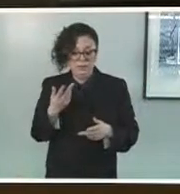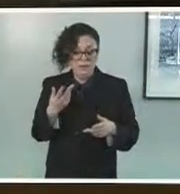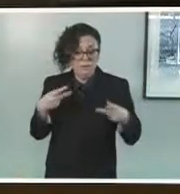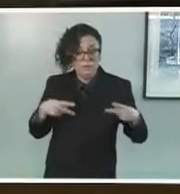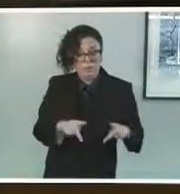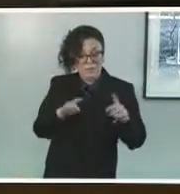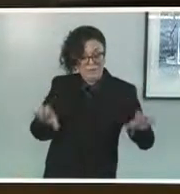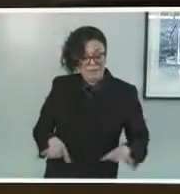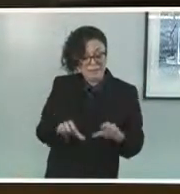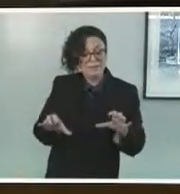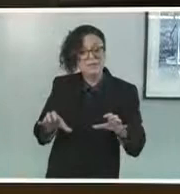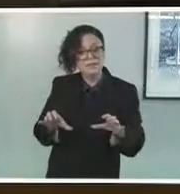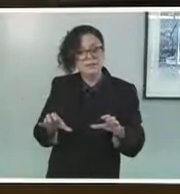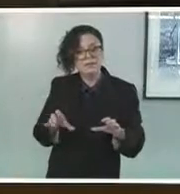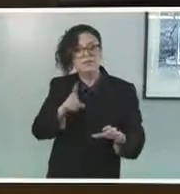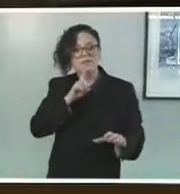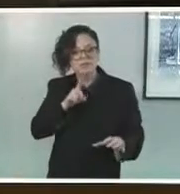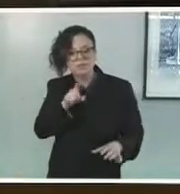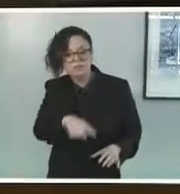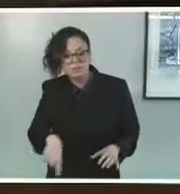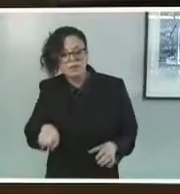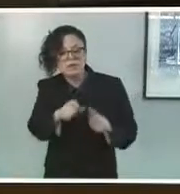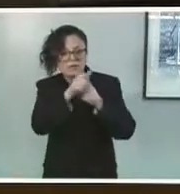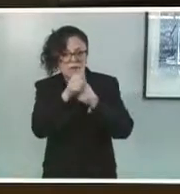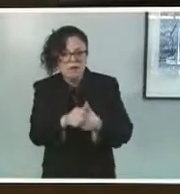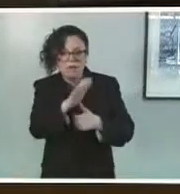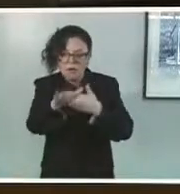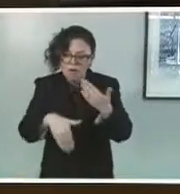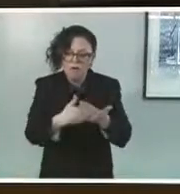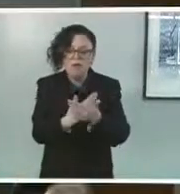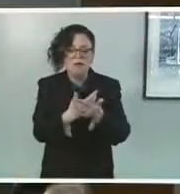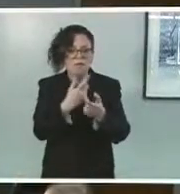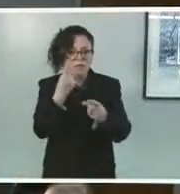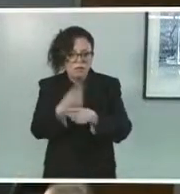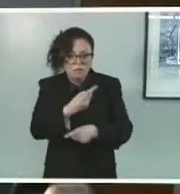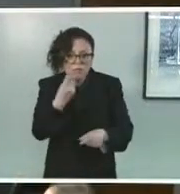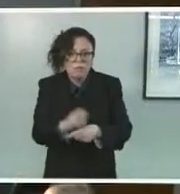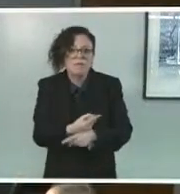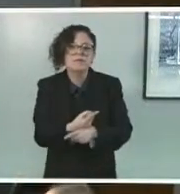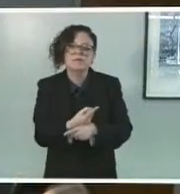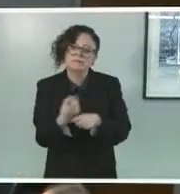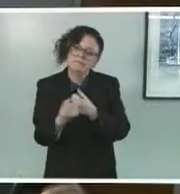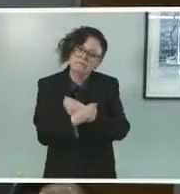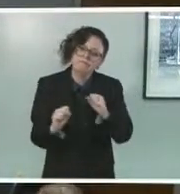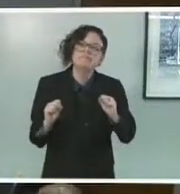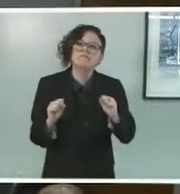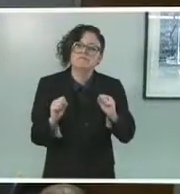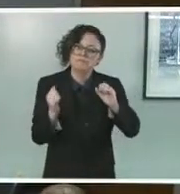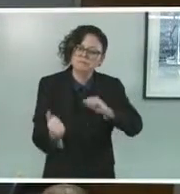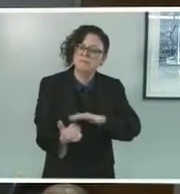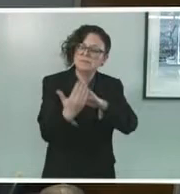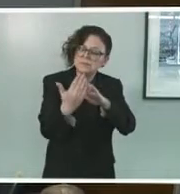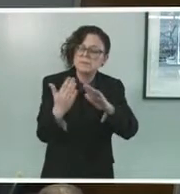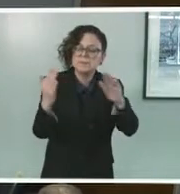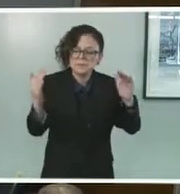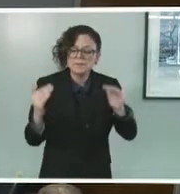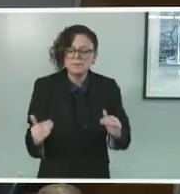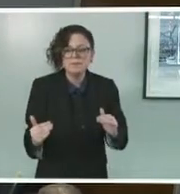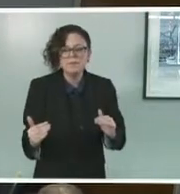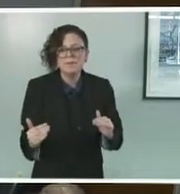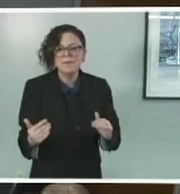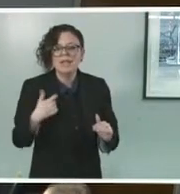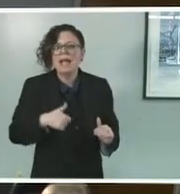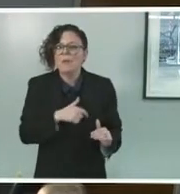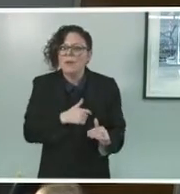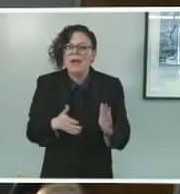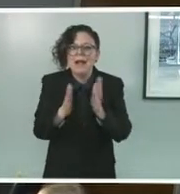that they can ensure that they are falling in support of one of those. Right. And I realize we're asking every what-if